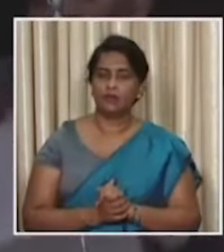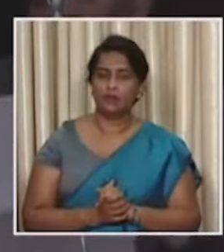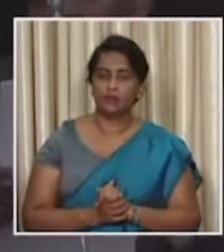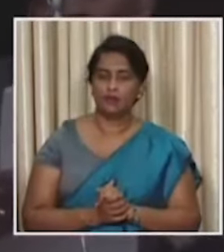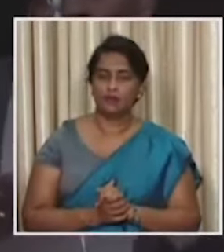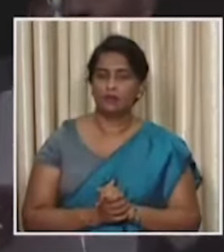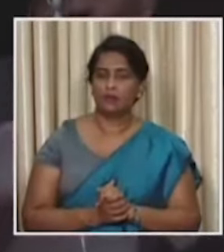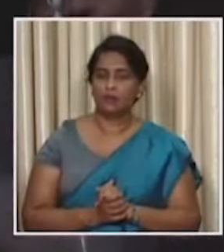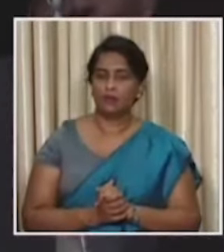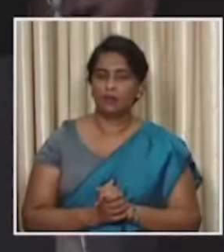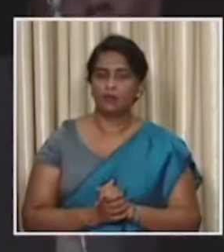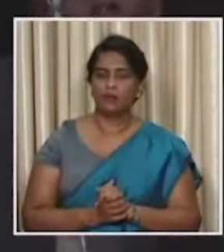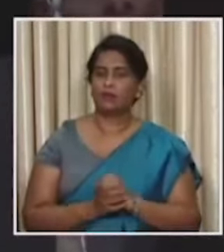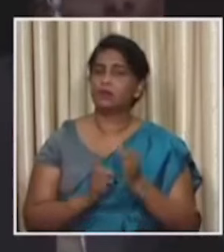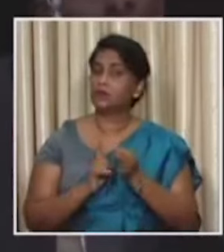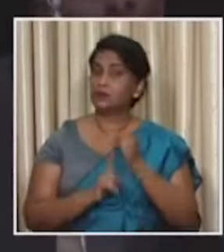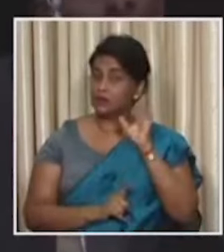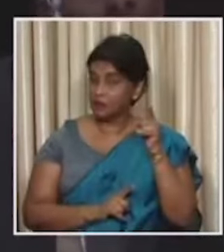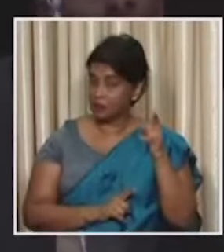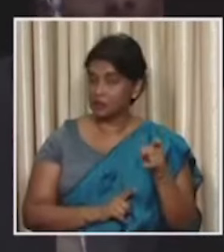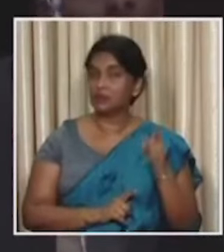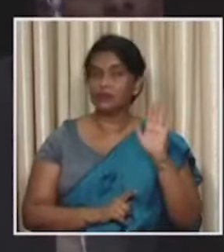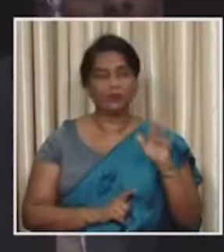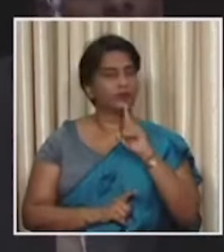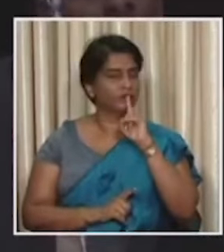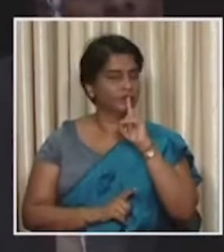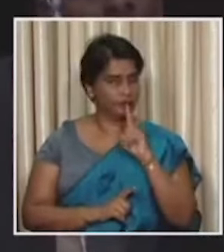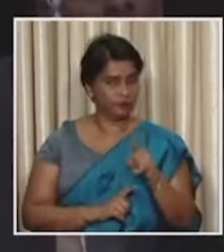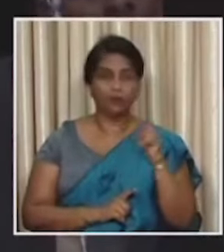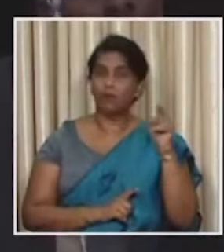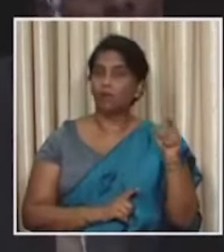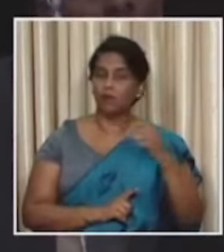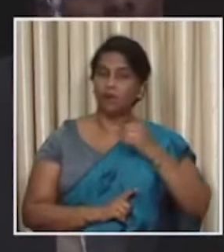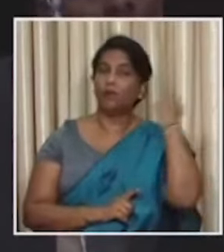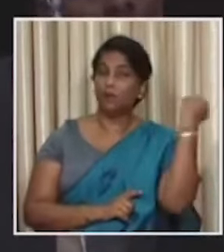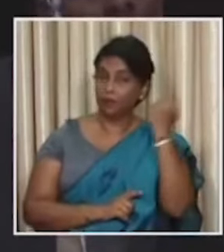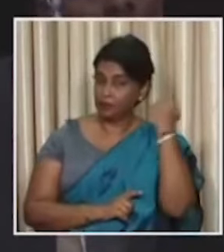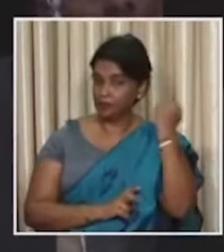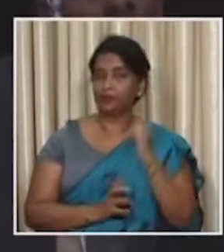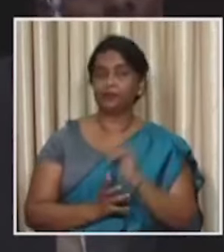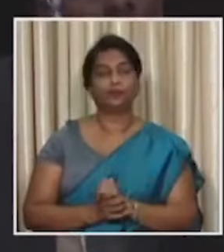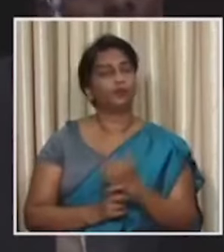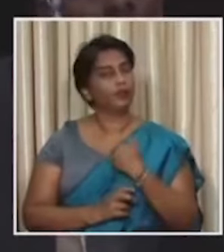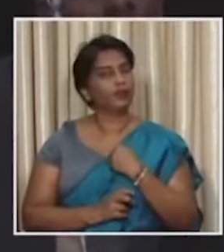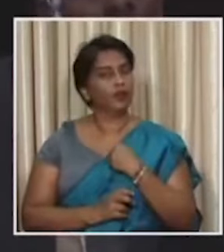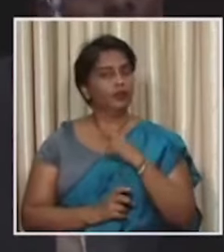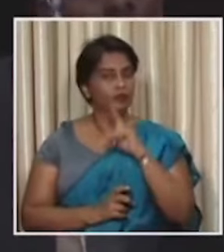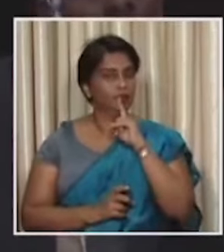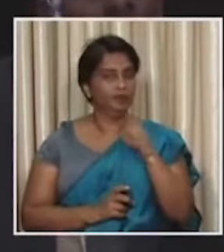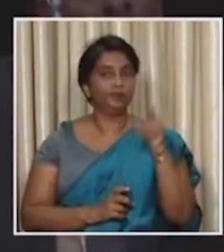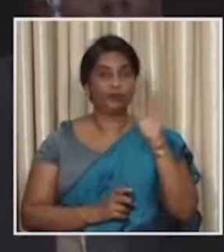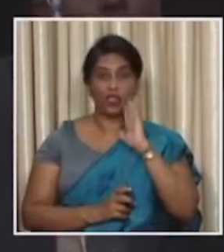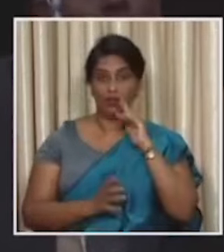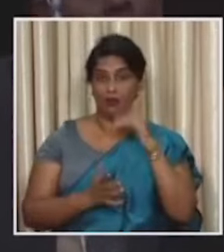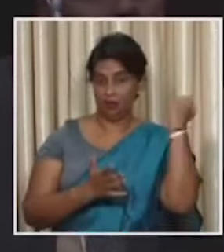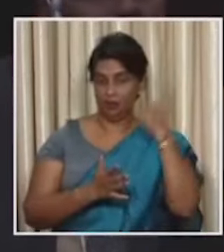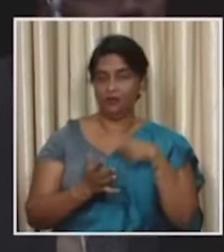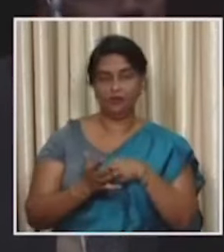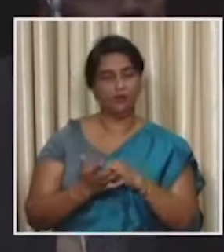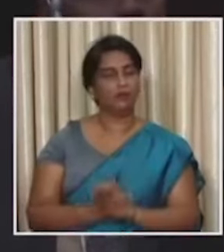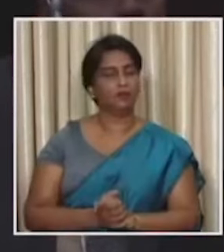comments. He says on page one of his speech, it's the English speech that I'm reading from, "I also acknowledge that there